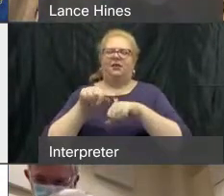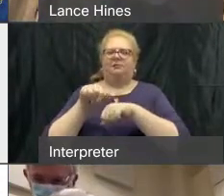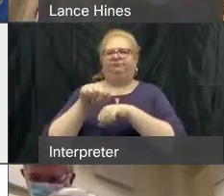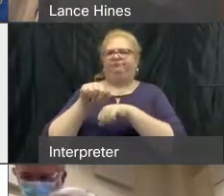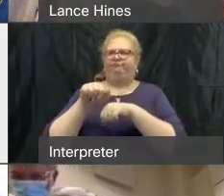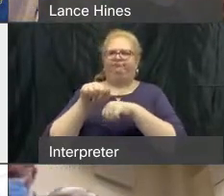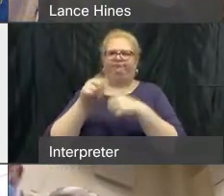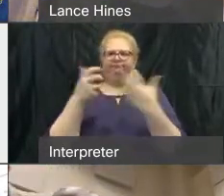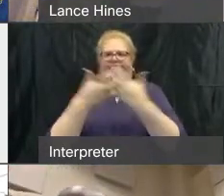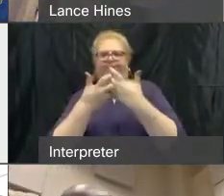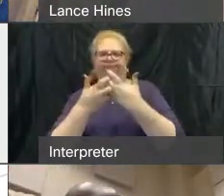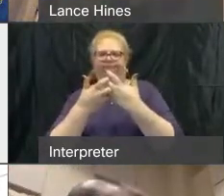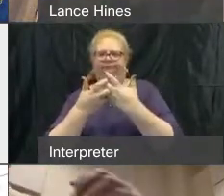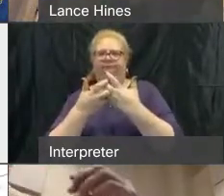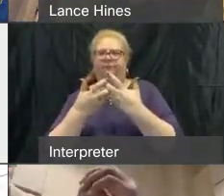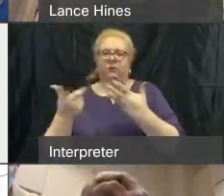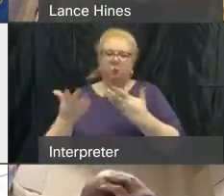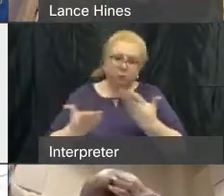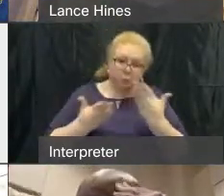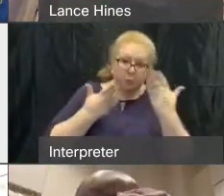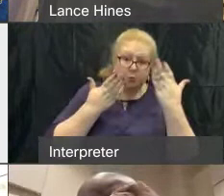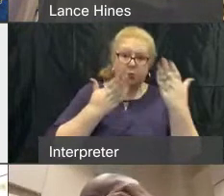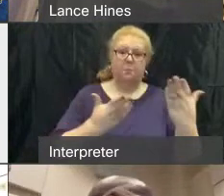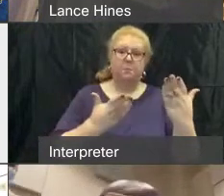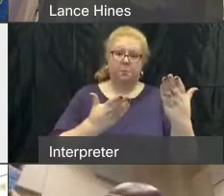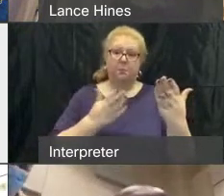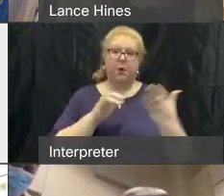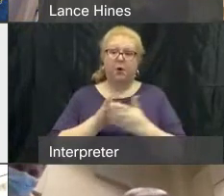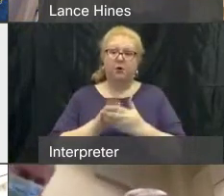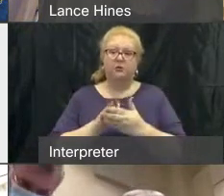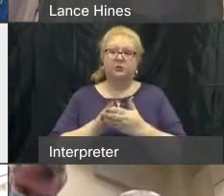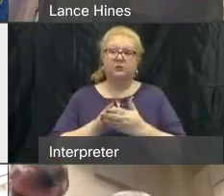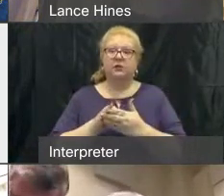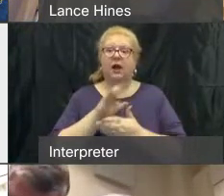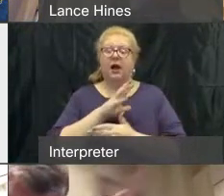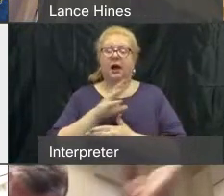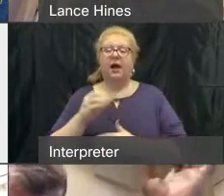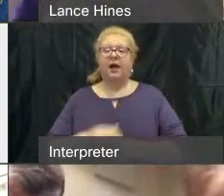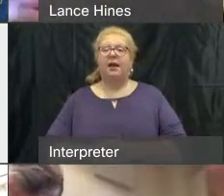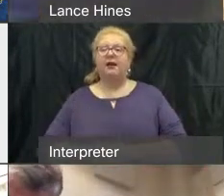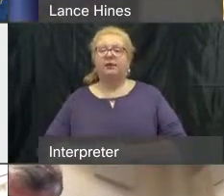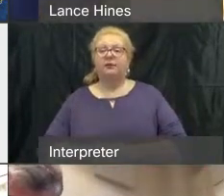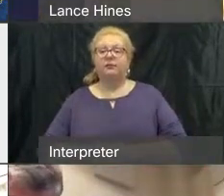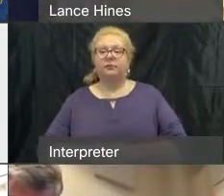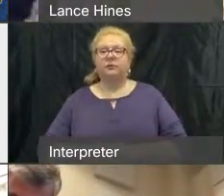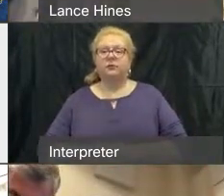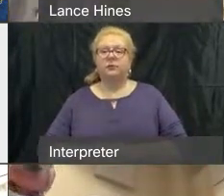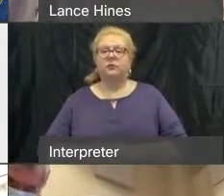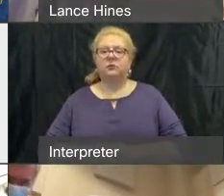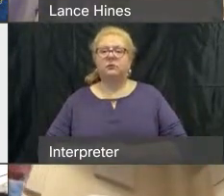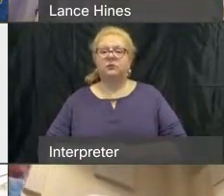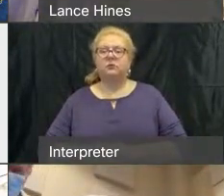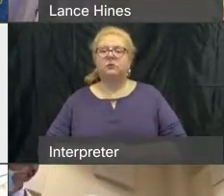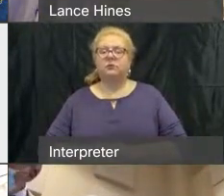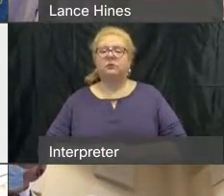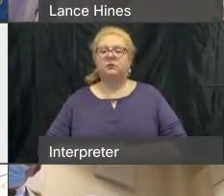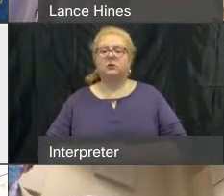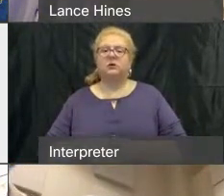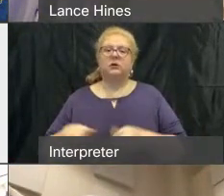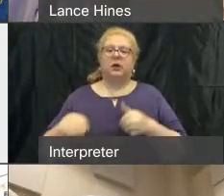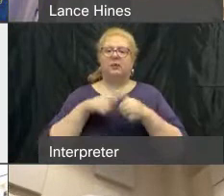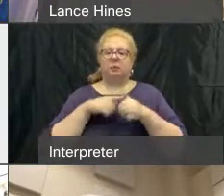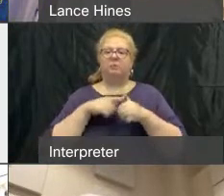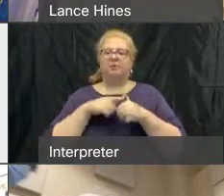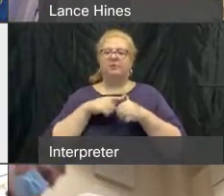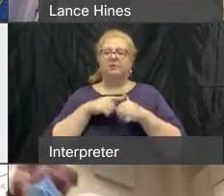you know, it's proposed and, you know, Sarah at the beginning made some comments